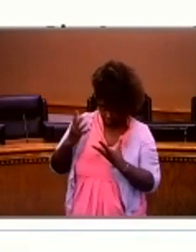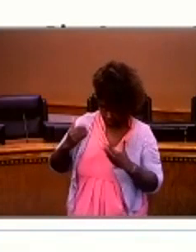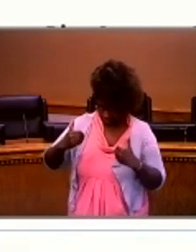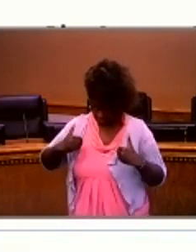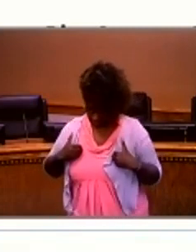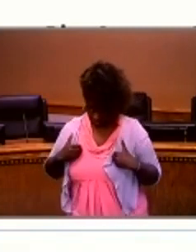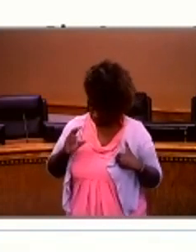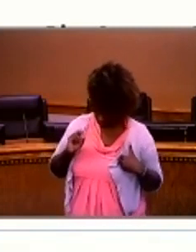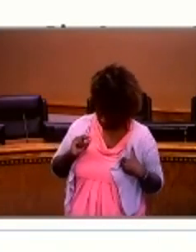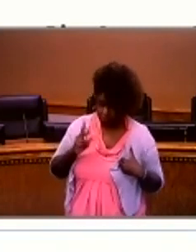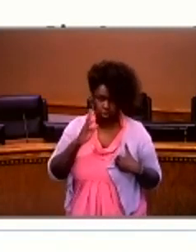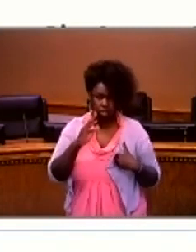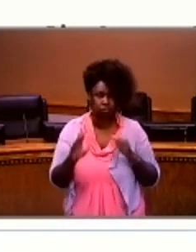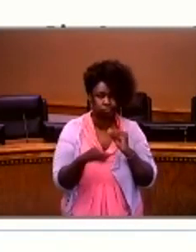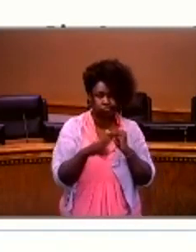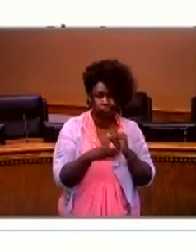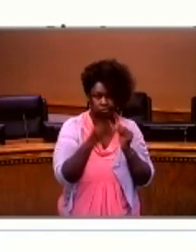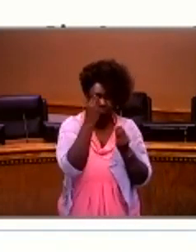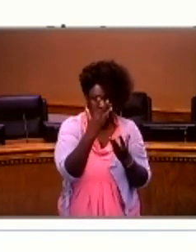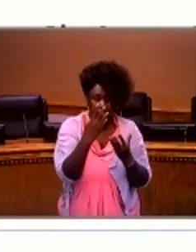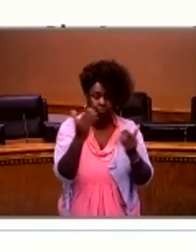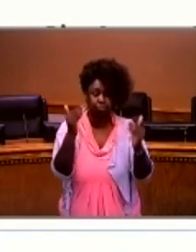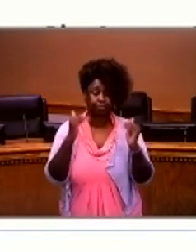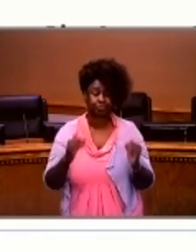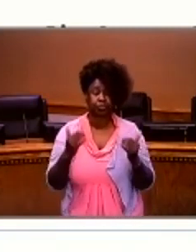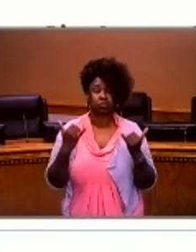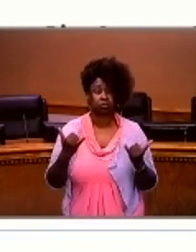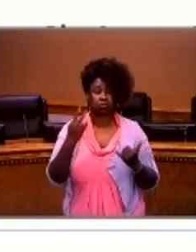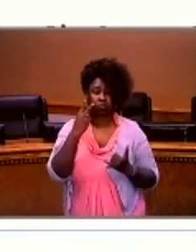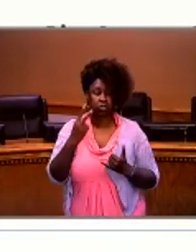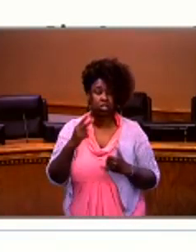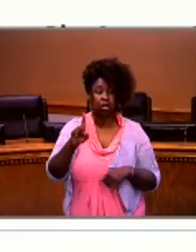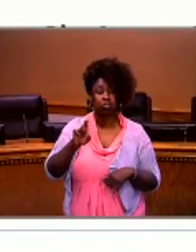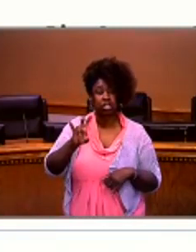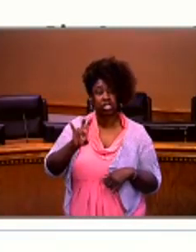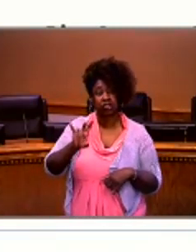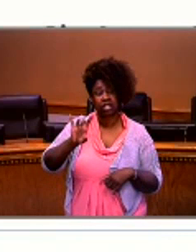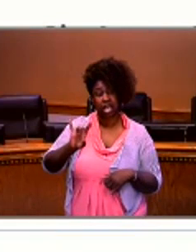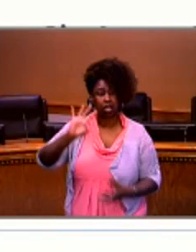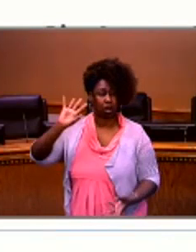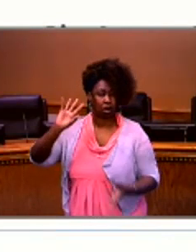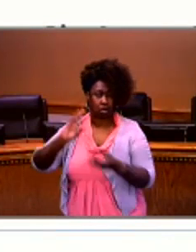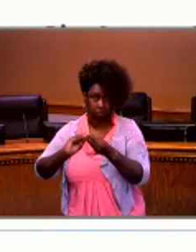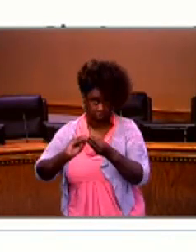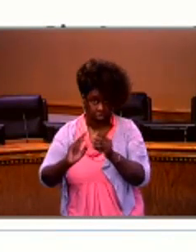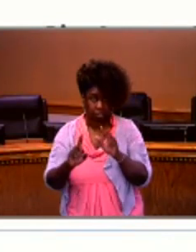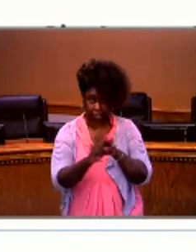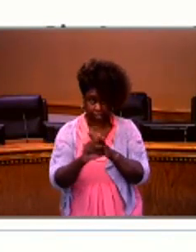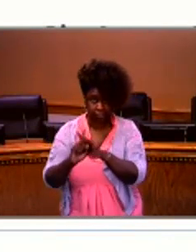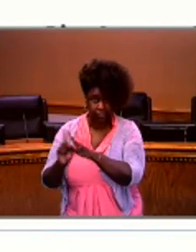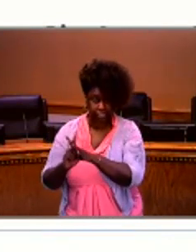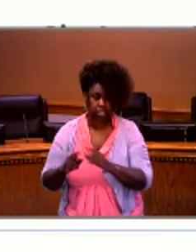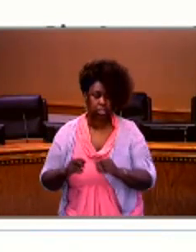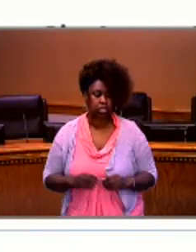This is our cumulative case curve. You can see we're up to 178 cumulative cases as of this morning. The curve